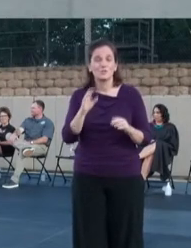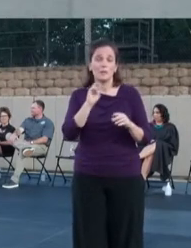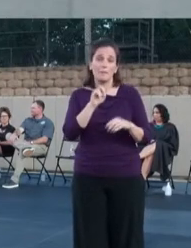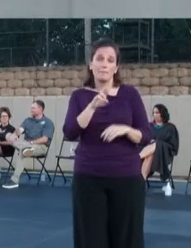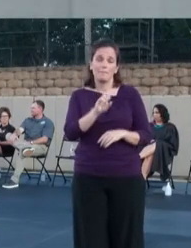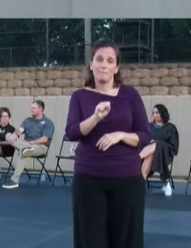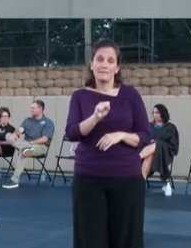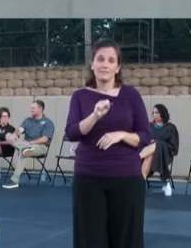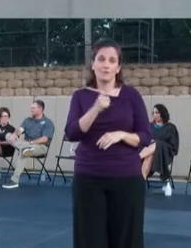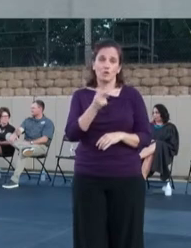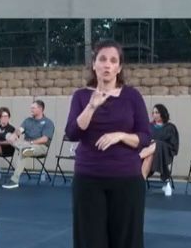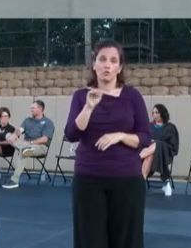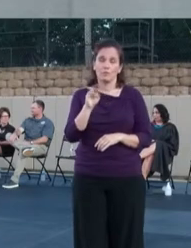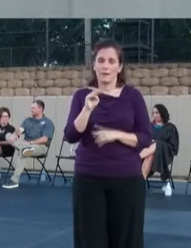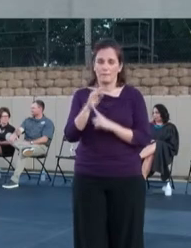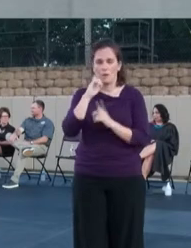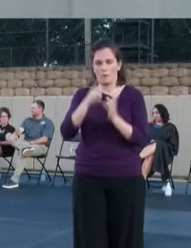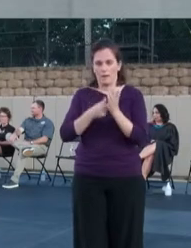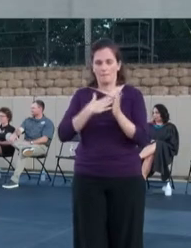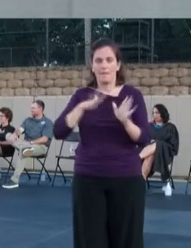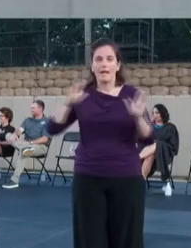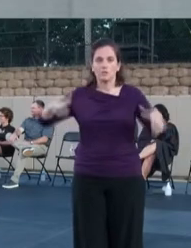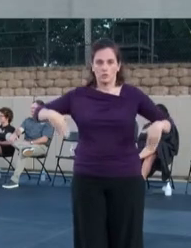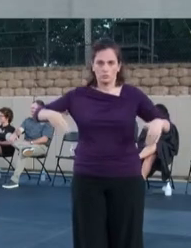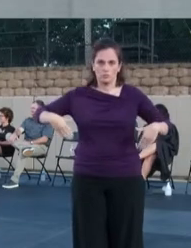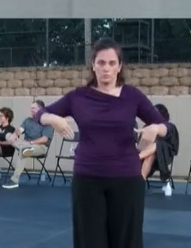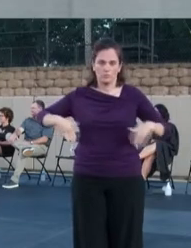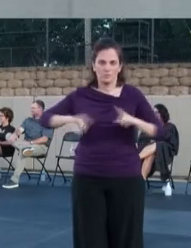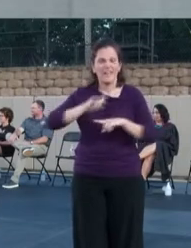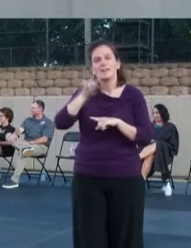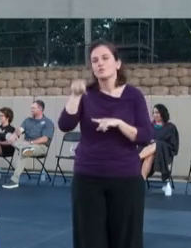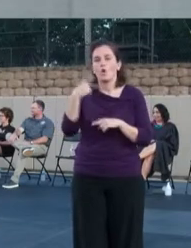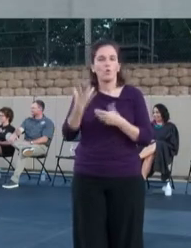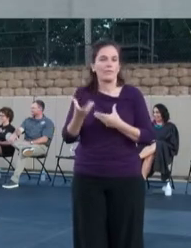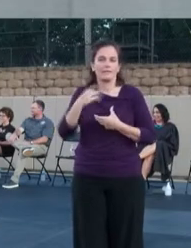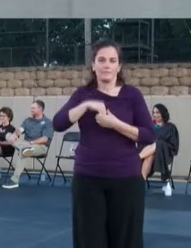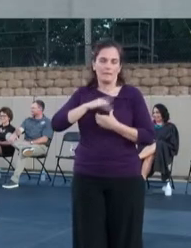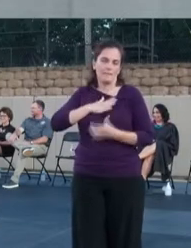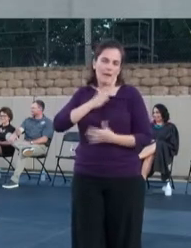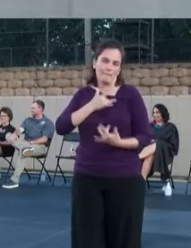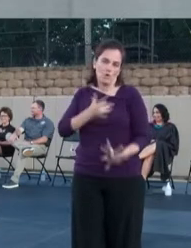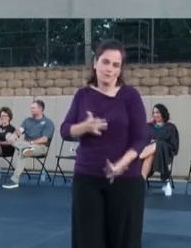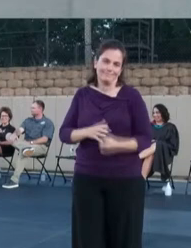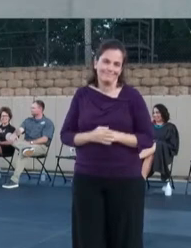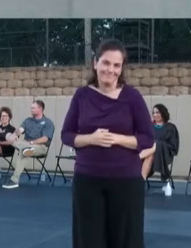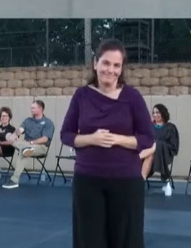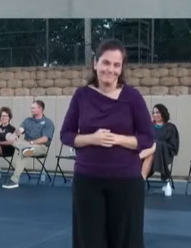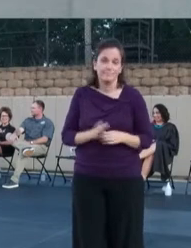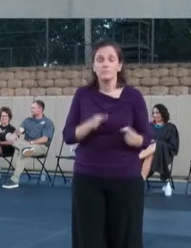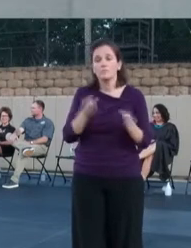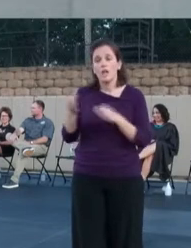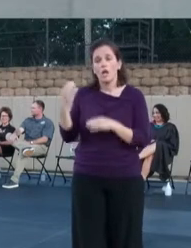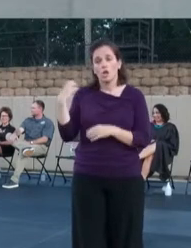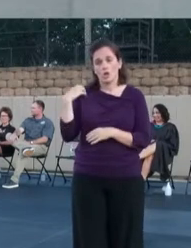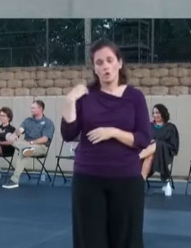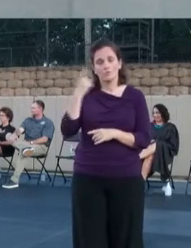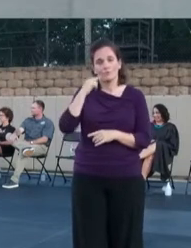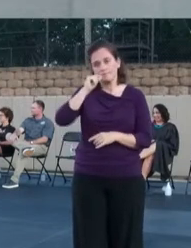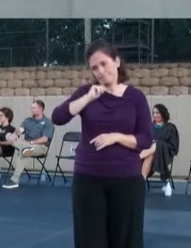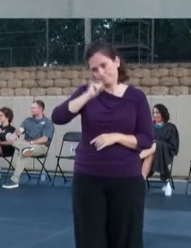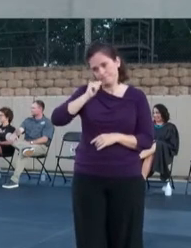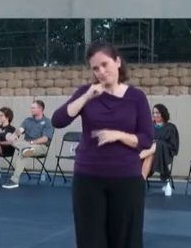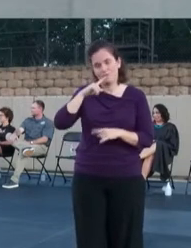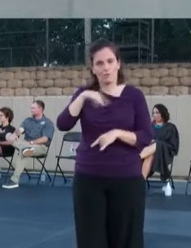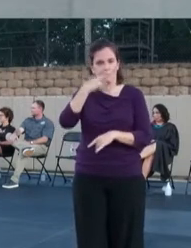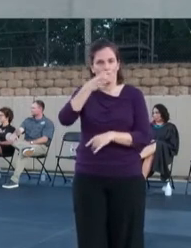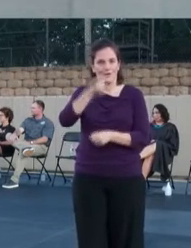for recognizing that my tardiness is just a part of who I am. Coach Koenig, for putting up with me for